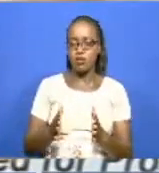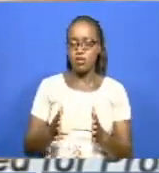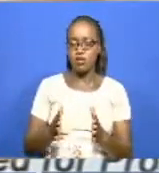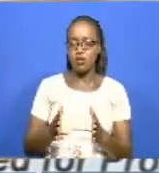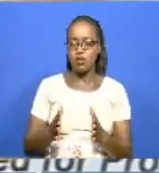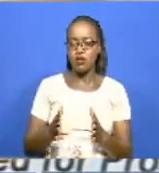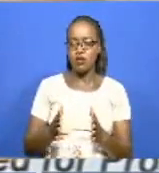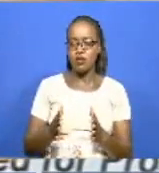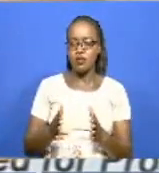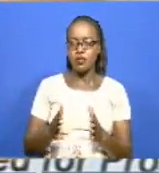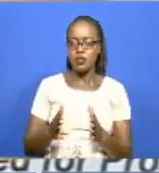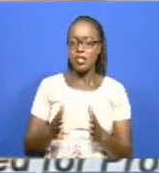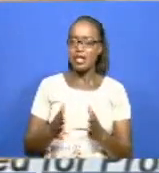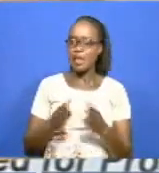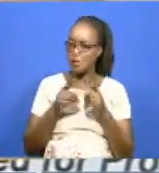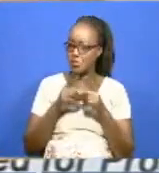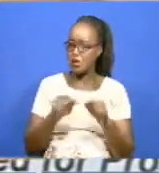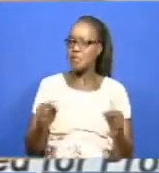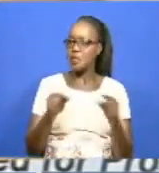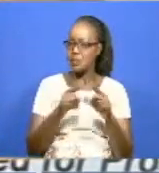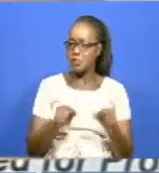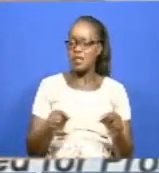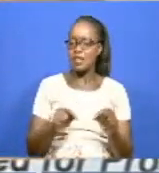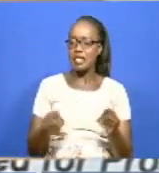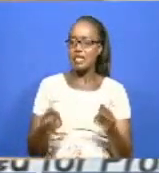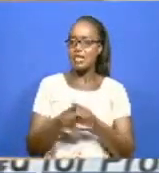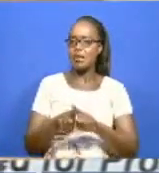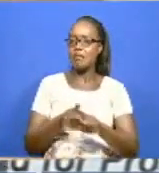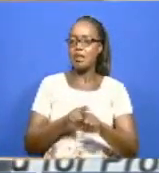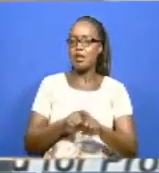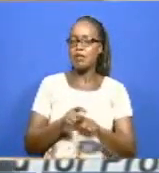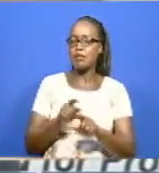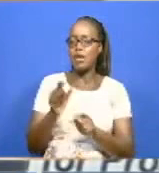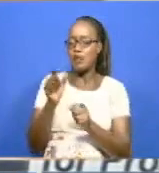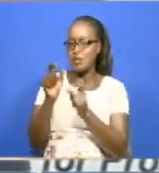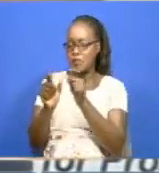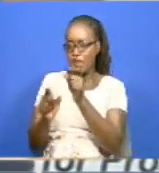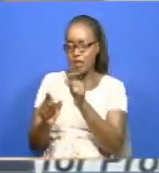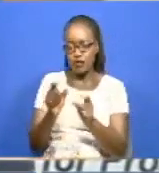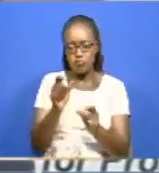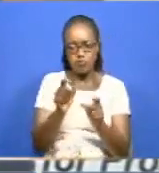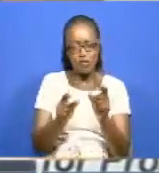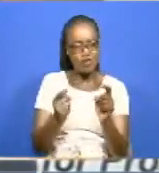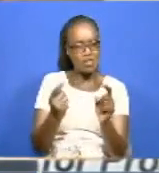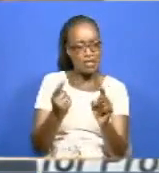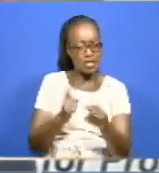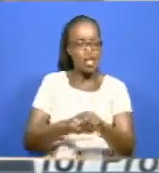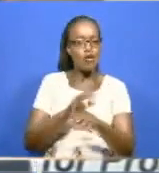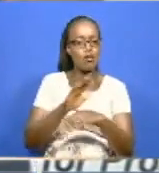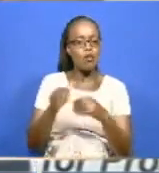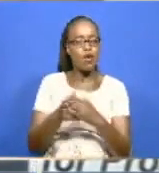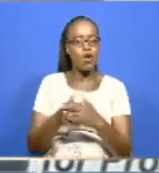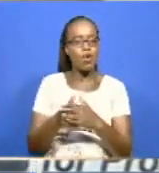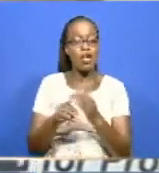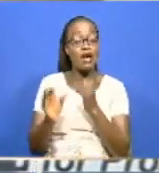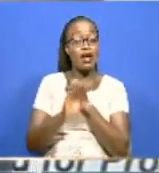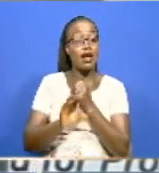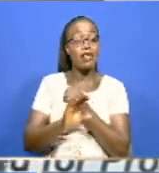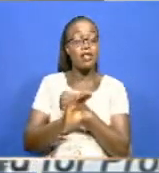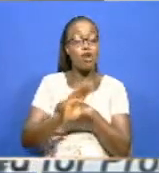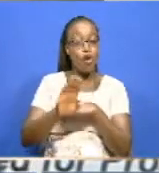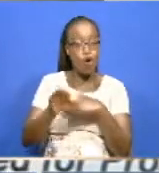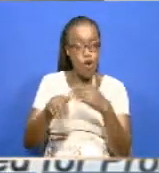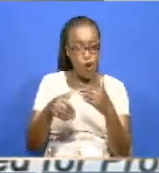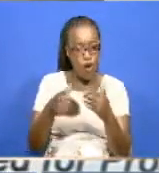keep sending this message, you know, going one person at a time and engaging in these conversations, that as a country, we are always better